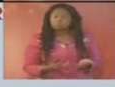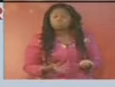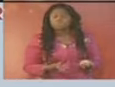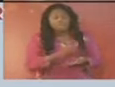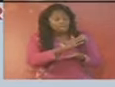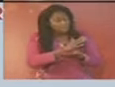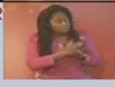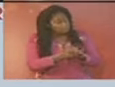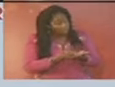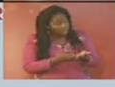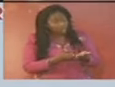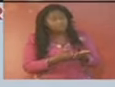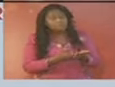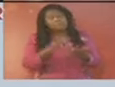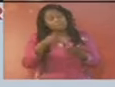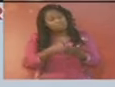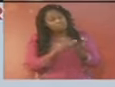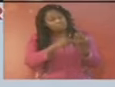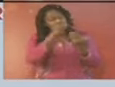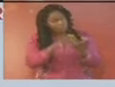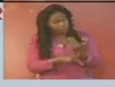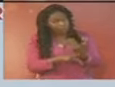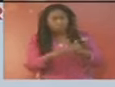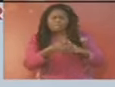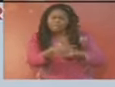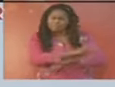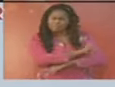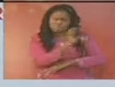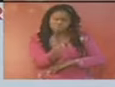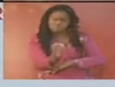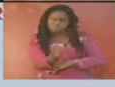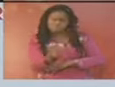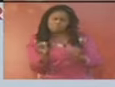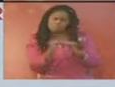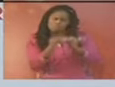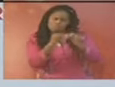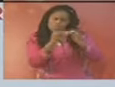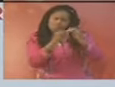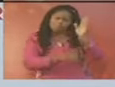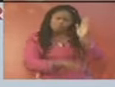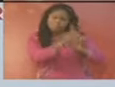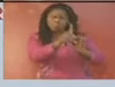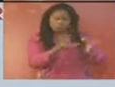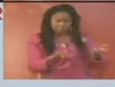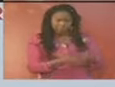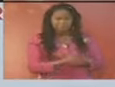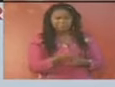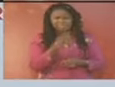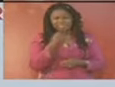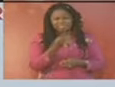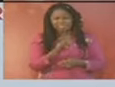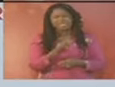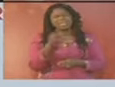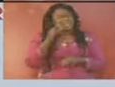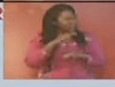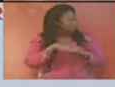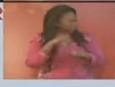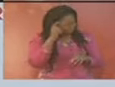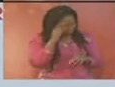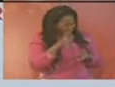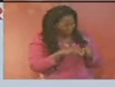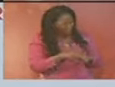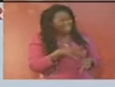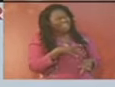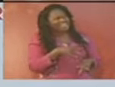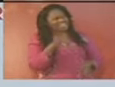significantly after Christmas. I don't think the messages will be well received at Christmas time because